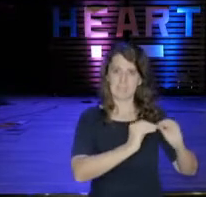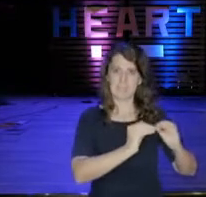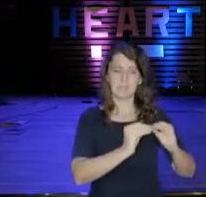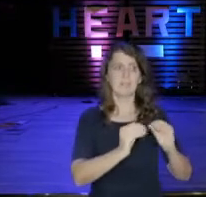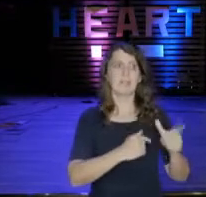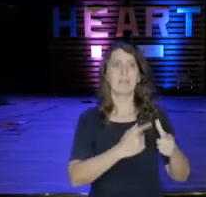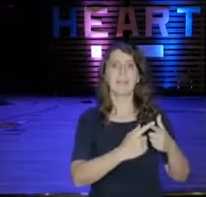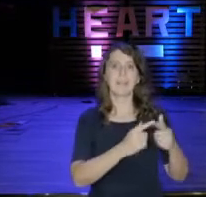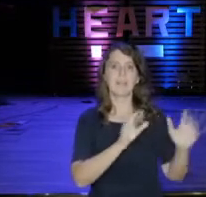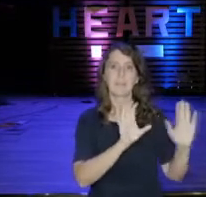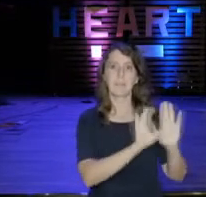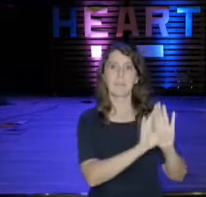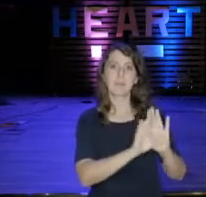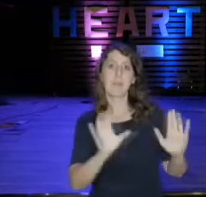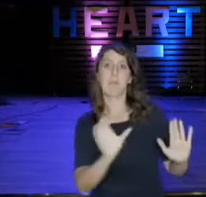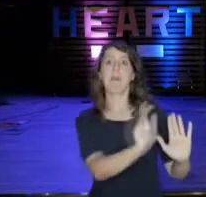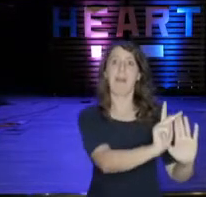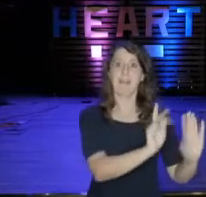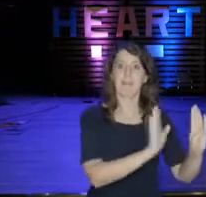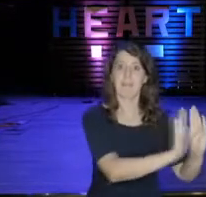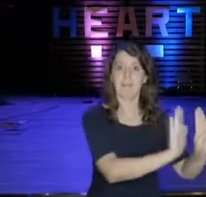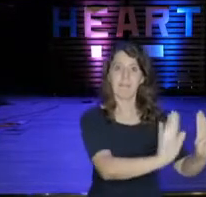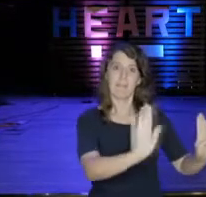put the pictures back up.